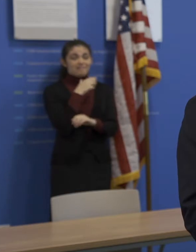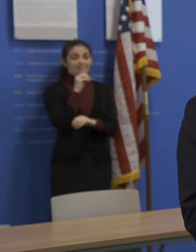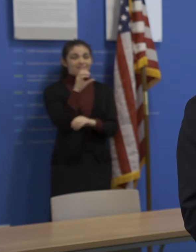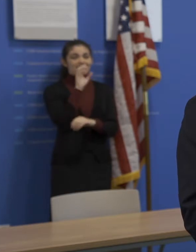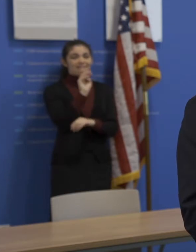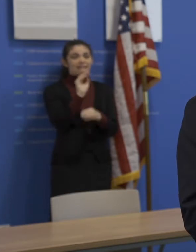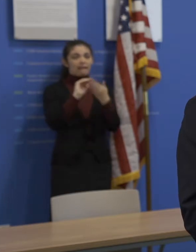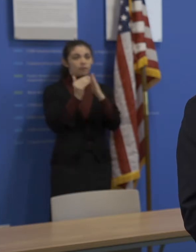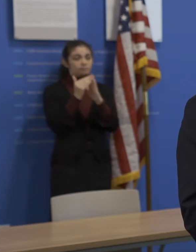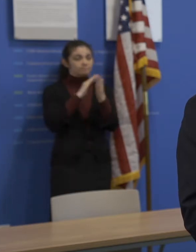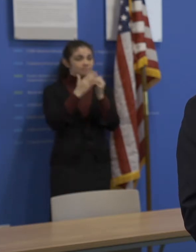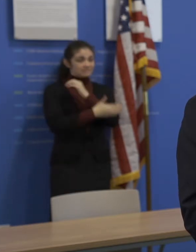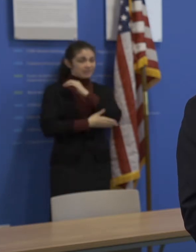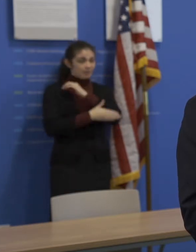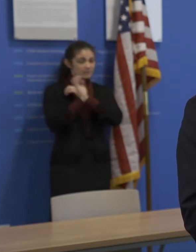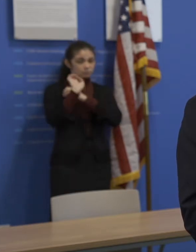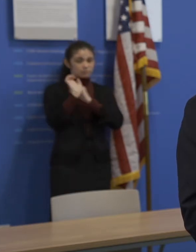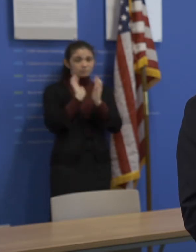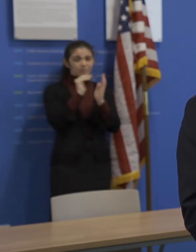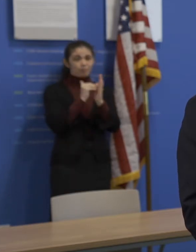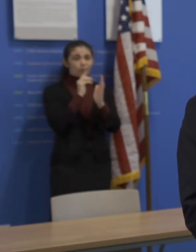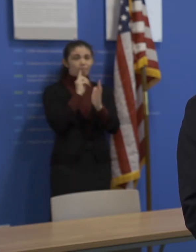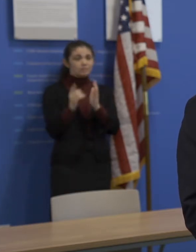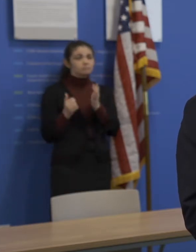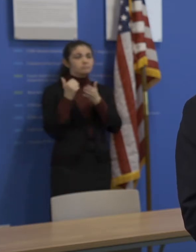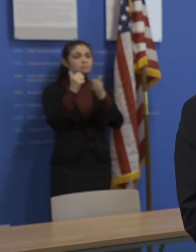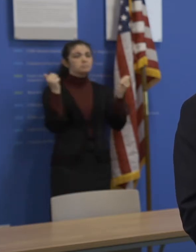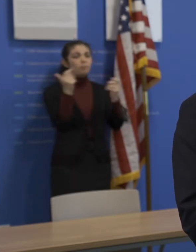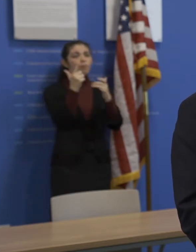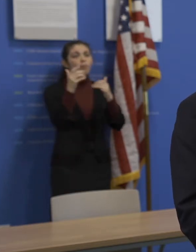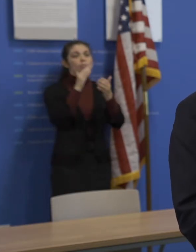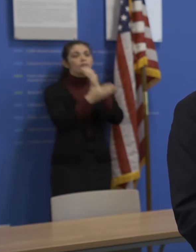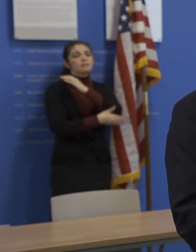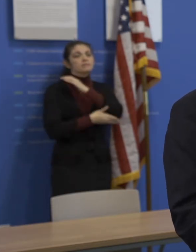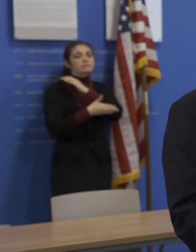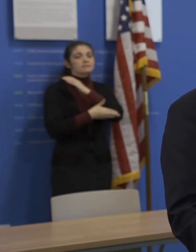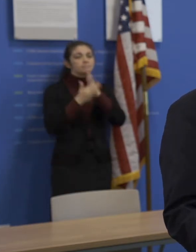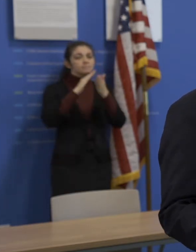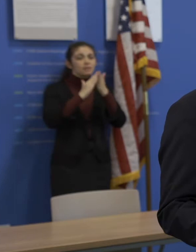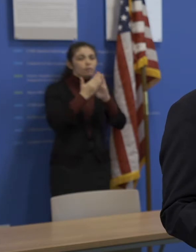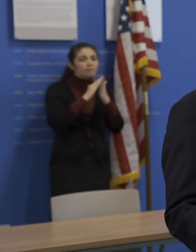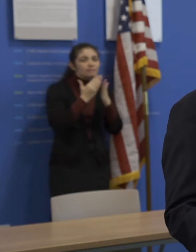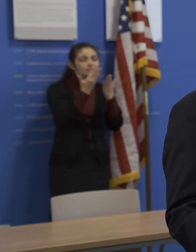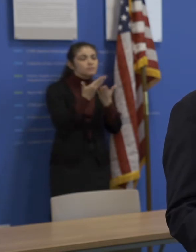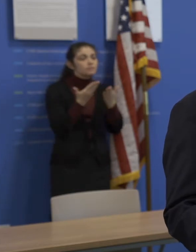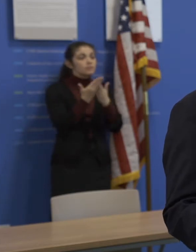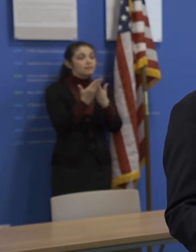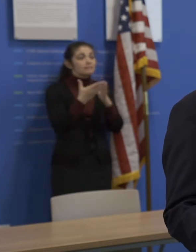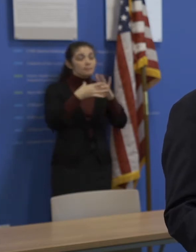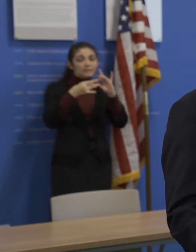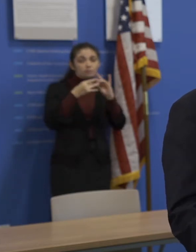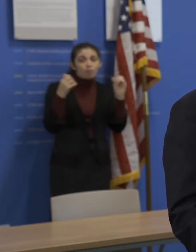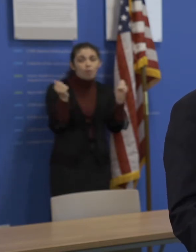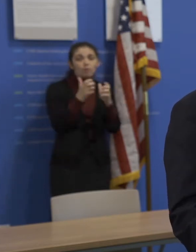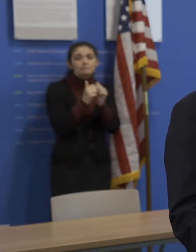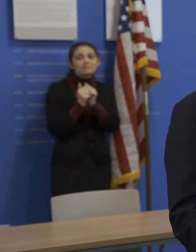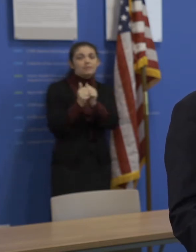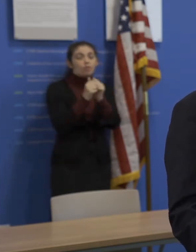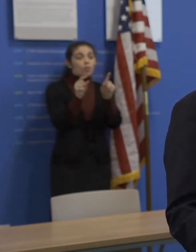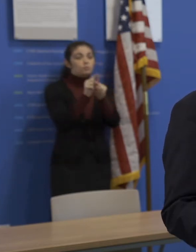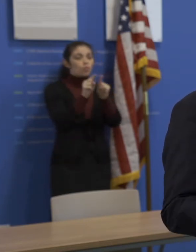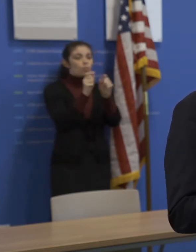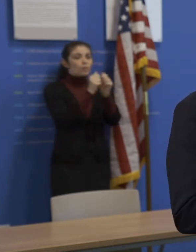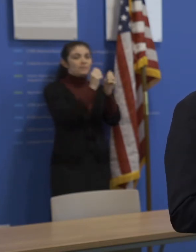Emergency Operations Center has been a lifeline to the community, a way to communicate messages together with the City of